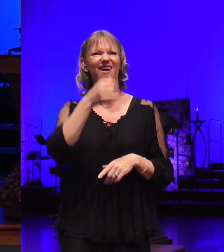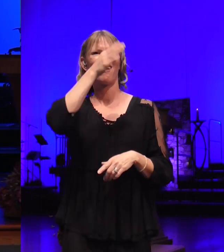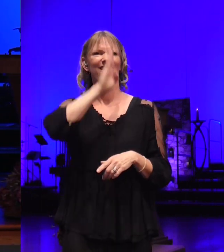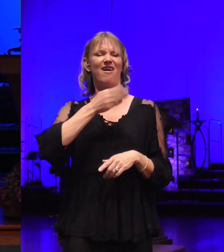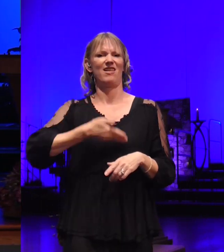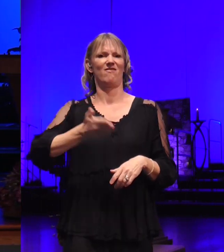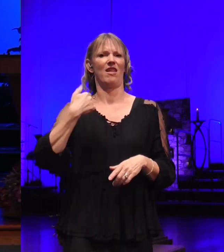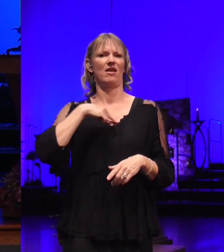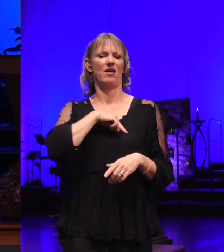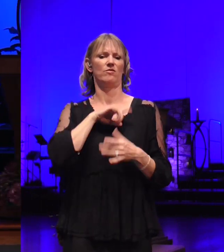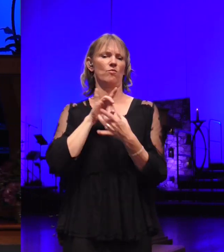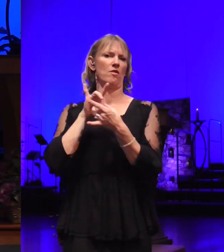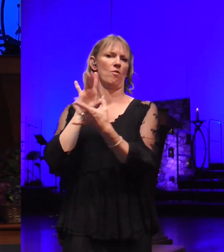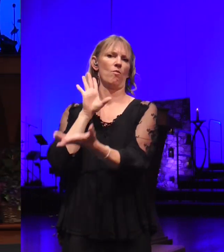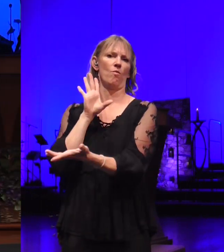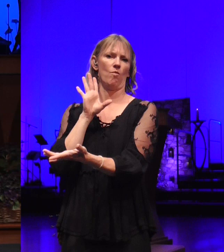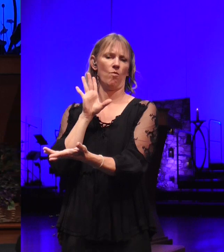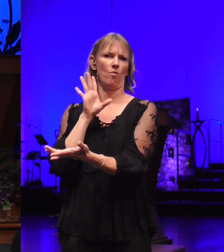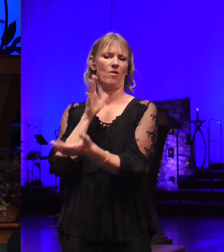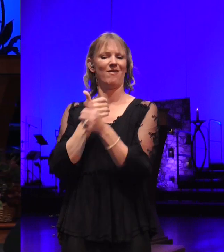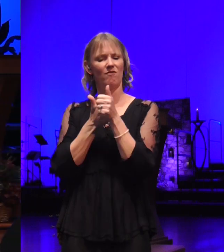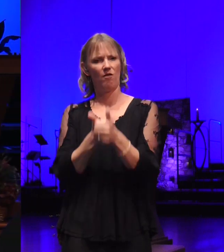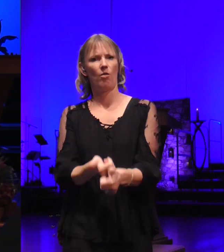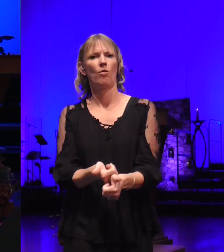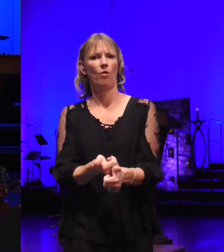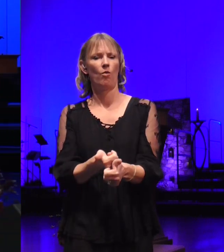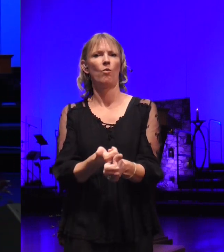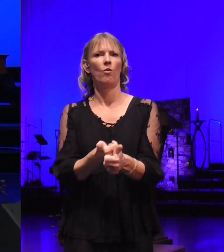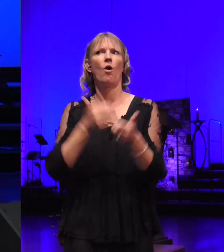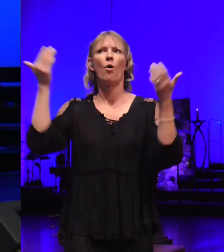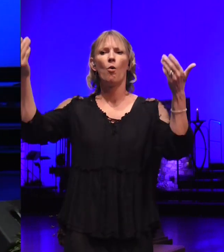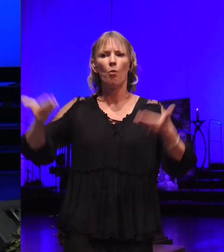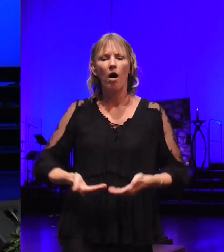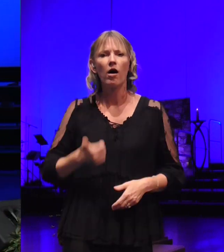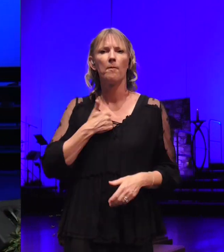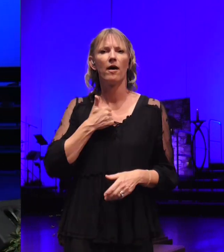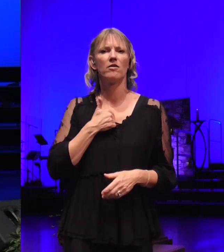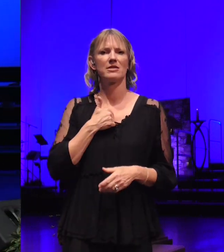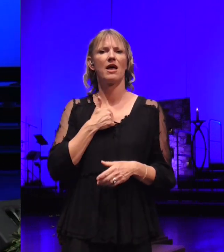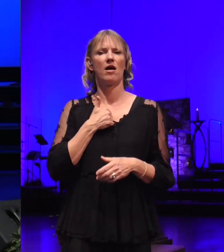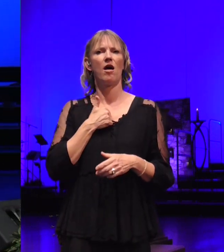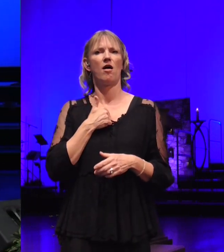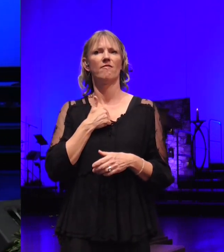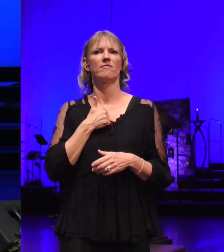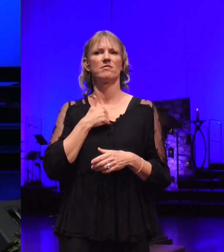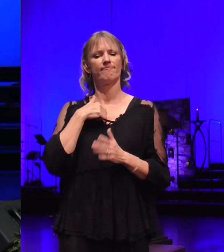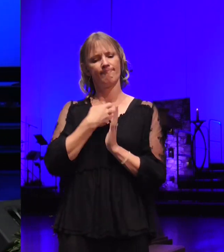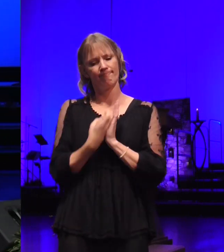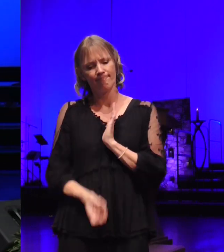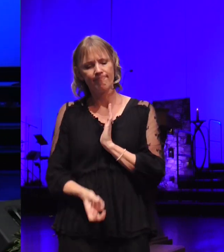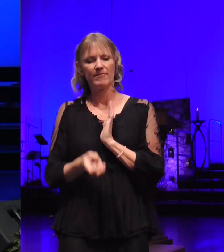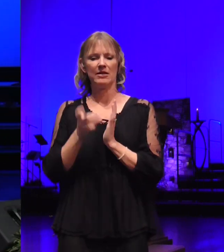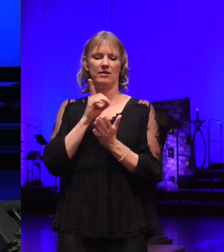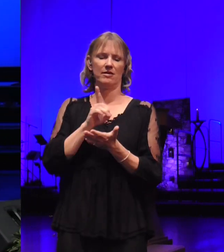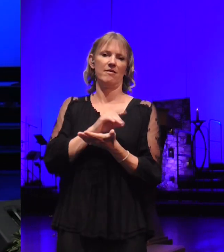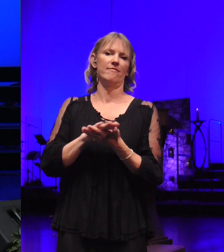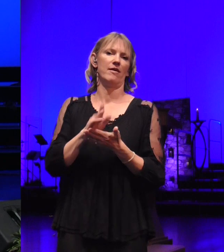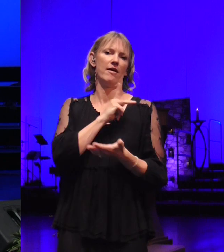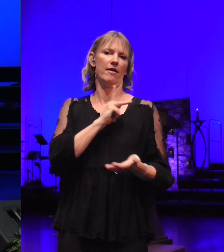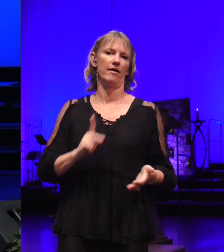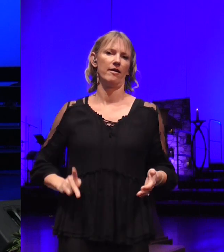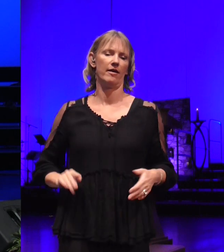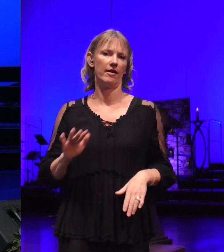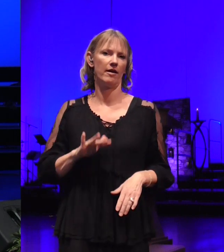inviting us to let go of and to follow and to welcome ourselves in to that divine kingdom.